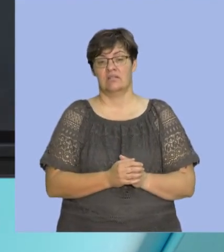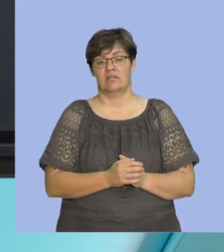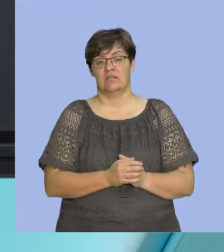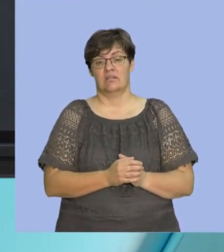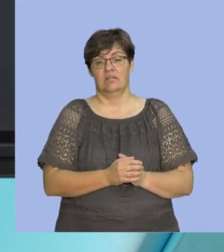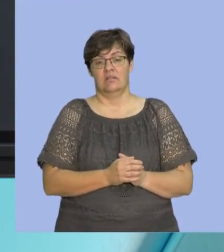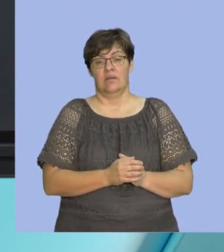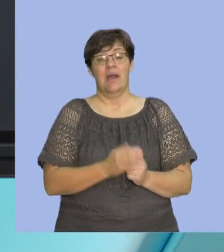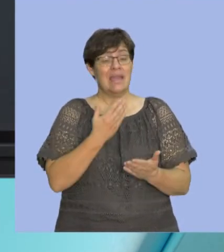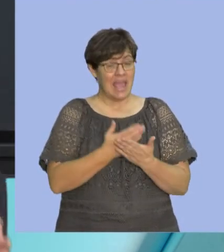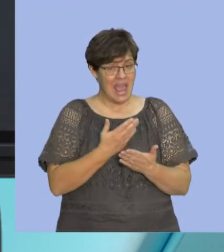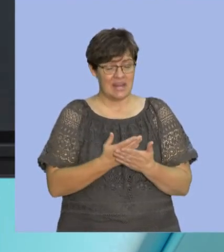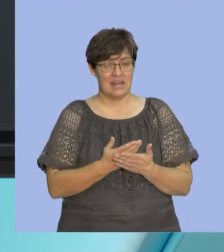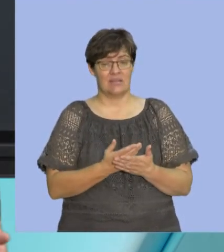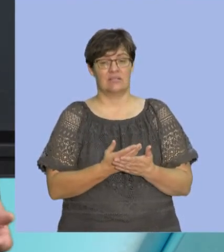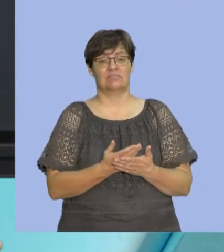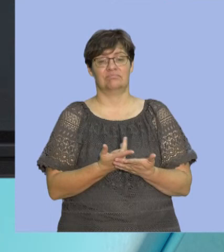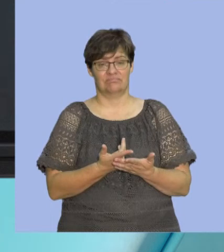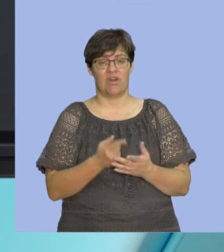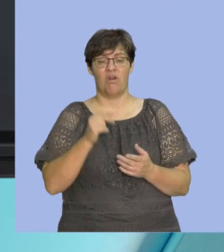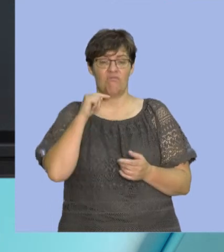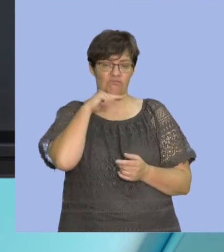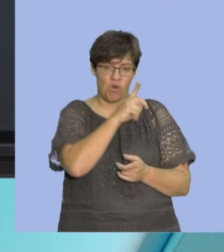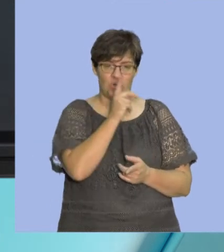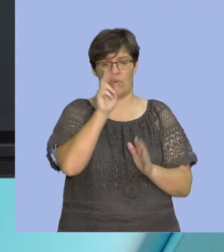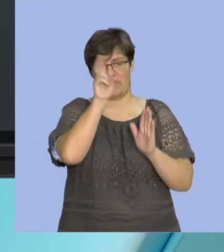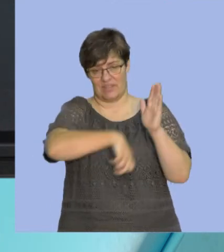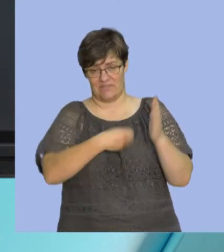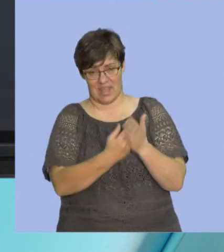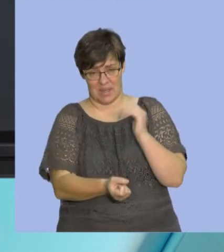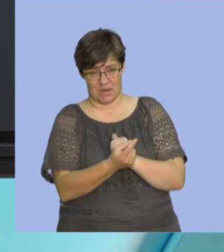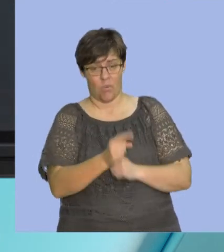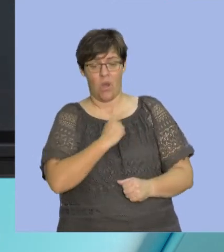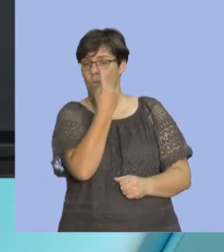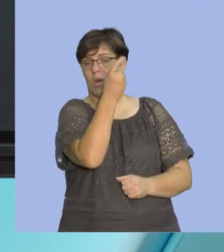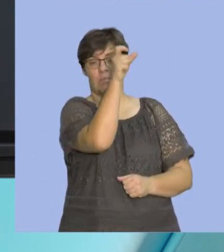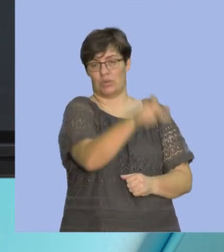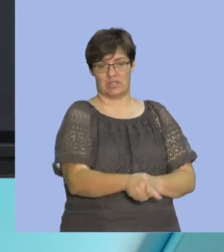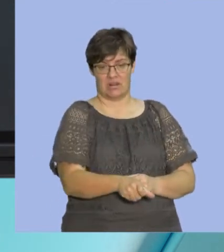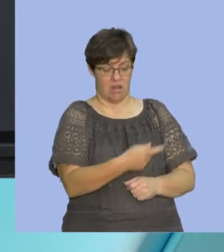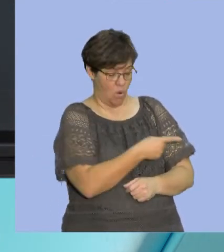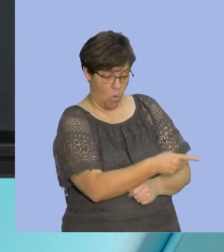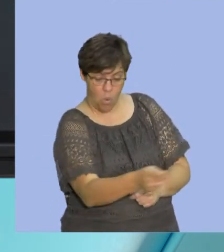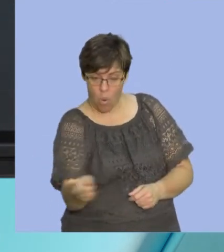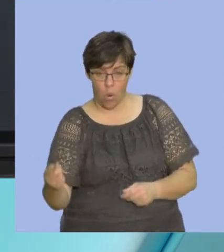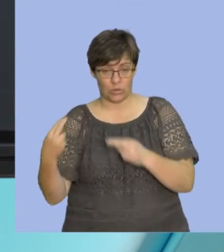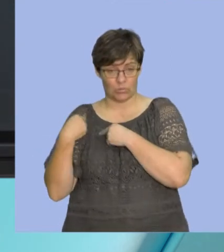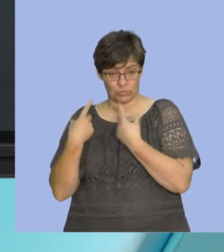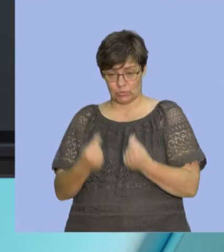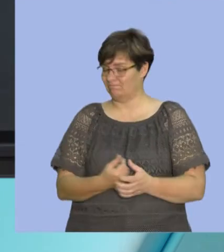That could lead to a possible fraud or theft, because one person cannot be doing all those